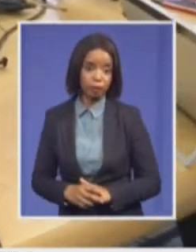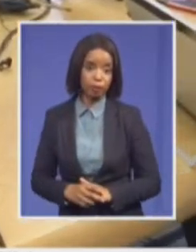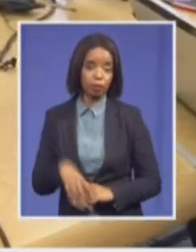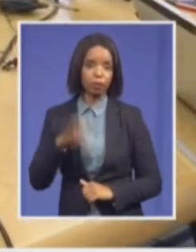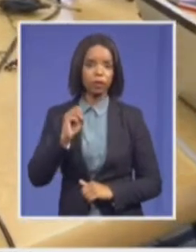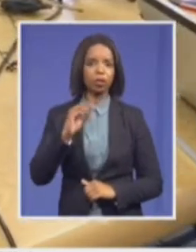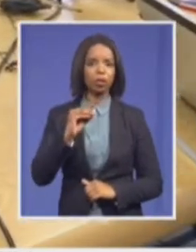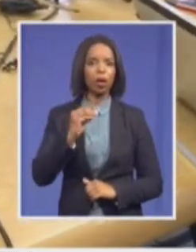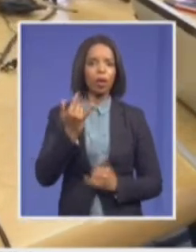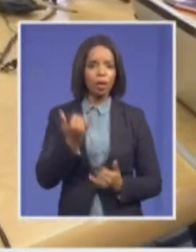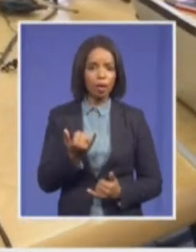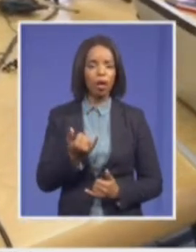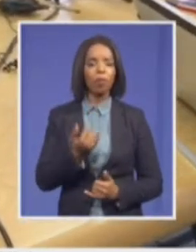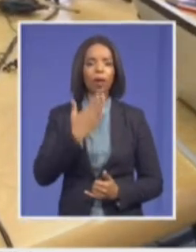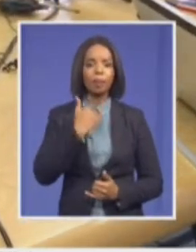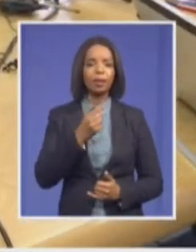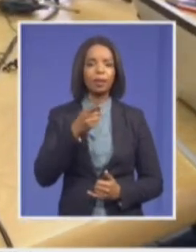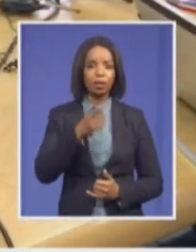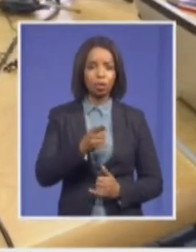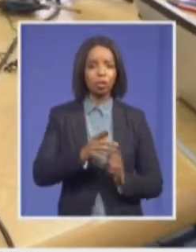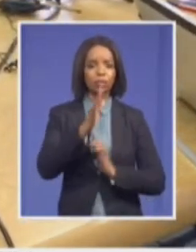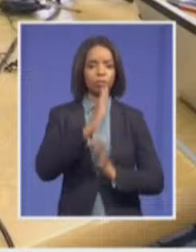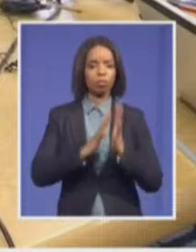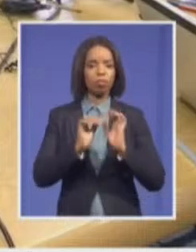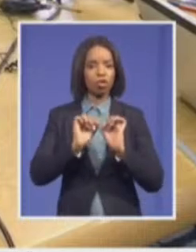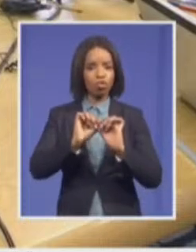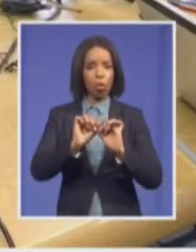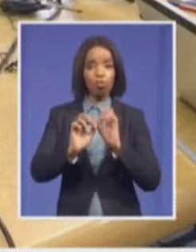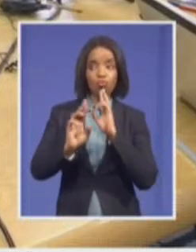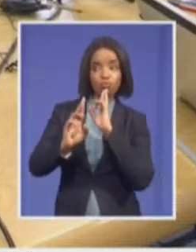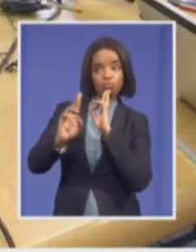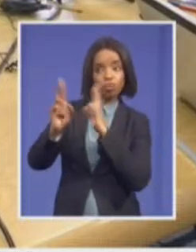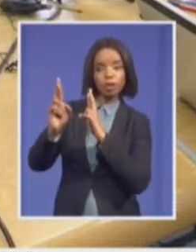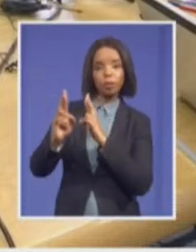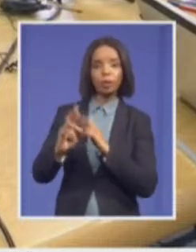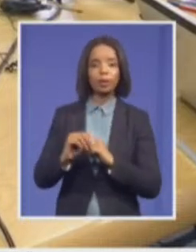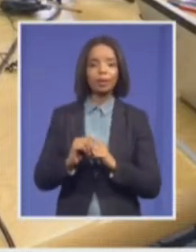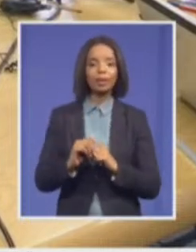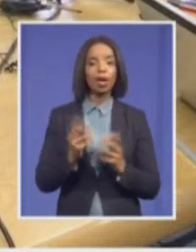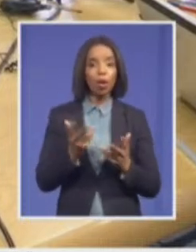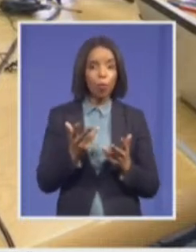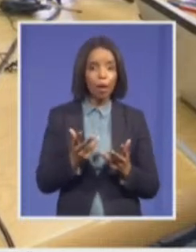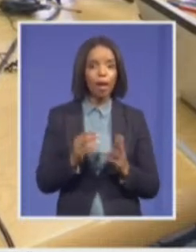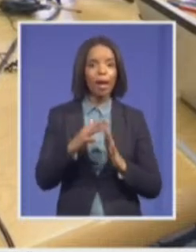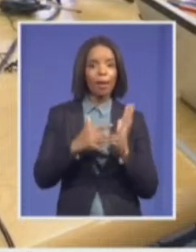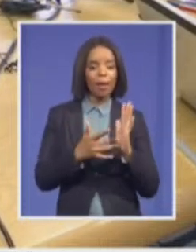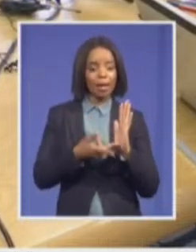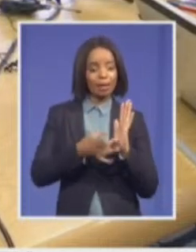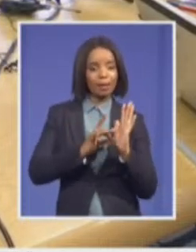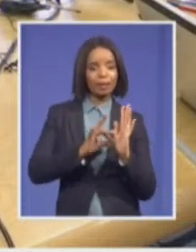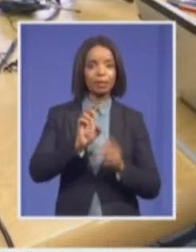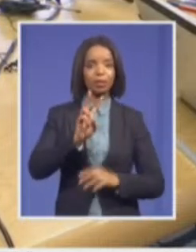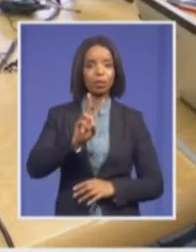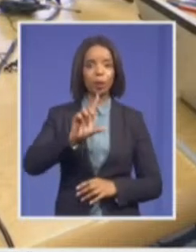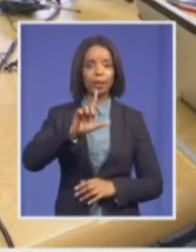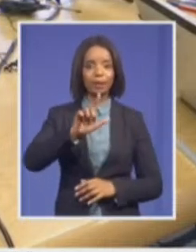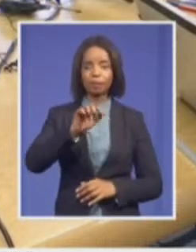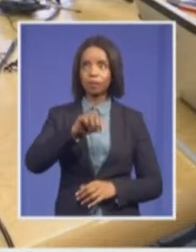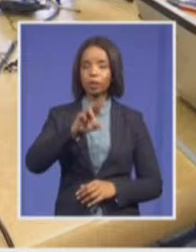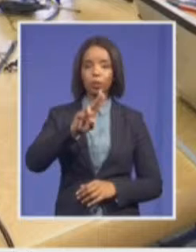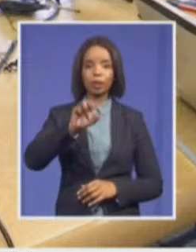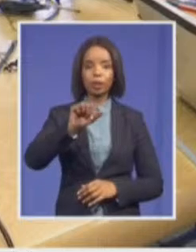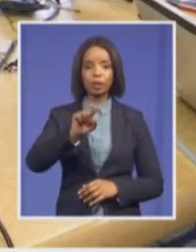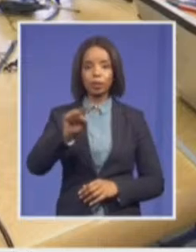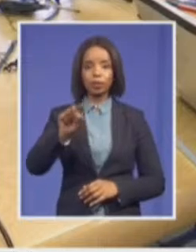Well, your response is at page 26 to 27. That's right. Yes. And if I may summarize your response, you say, first thing, this is an interim order. It has